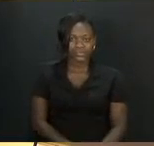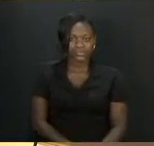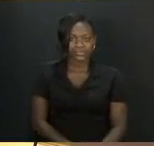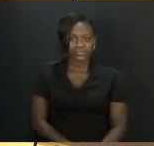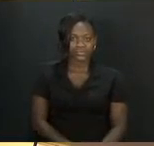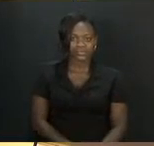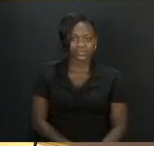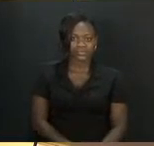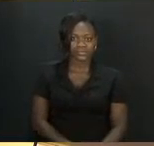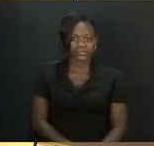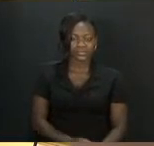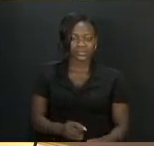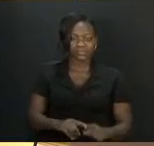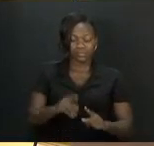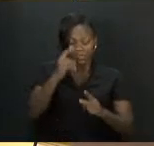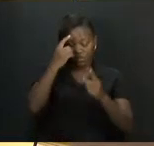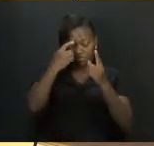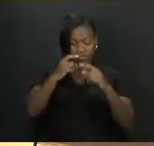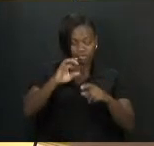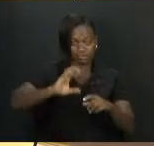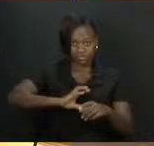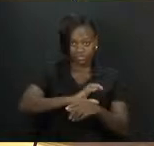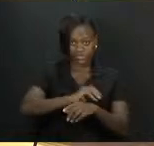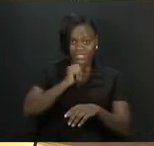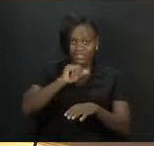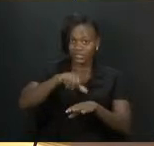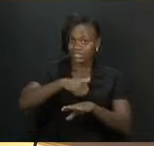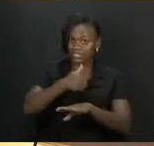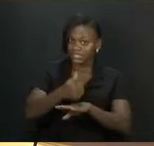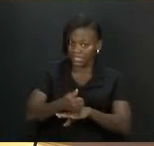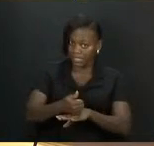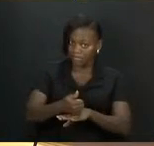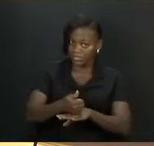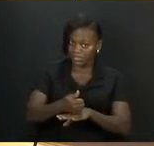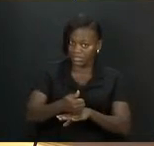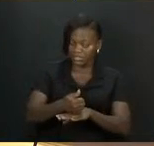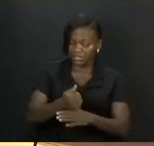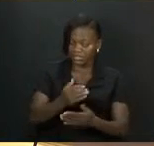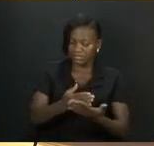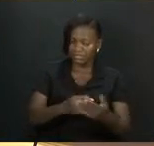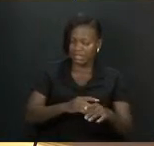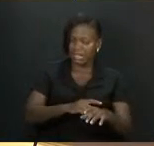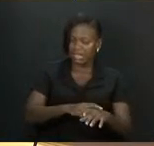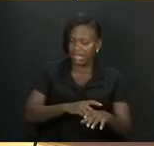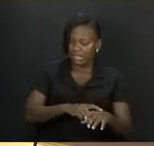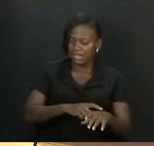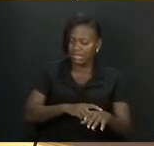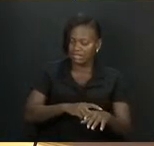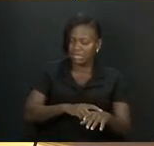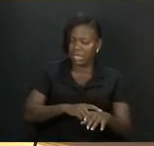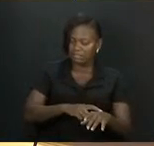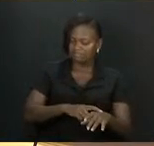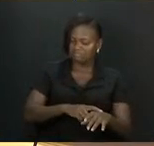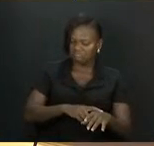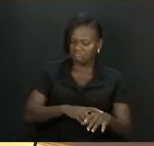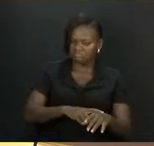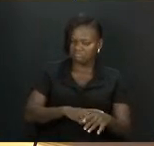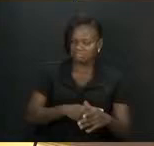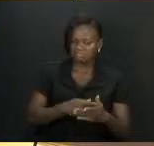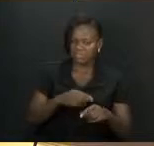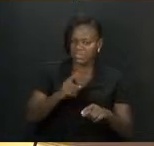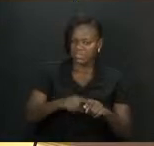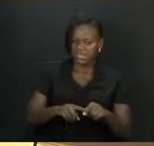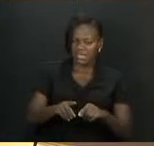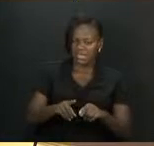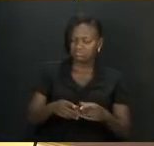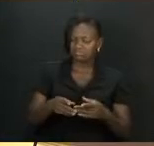statements. But because these committees are not in place, Mr. Speaker, sometimes these statements are left hanging. I know